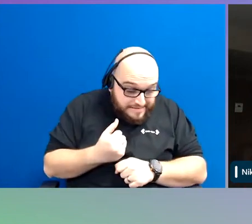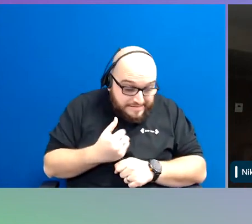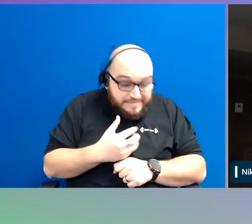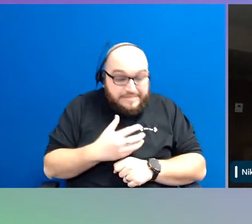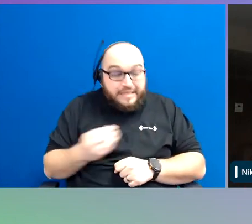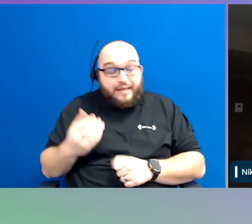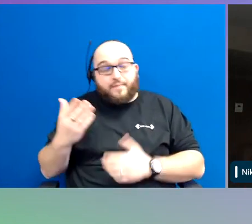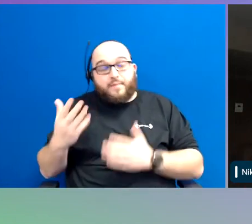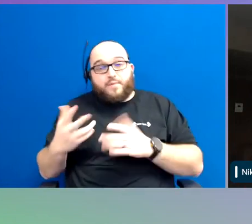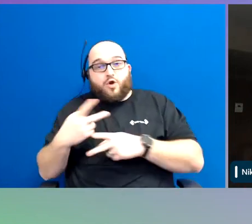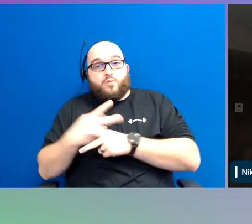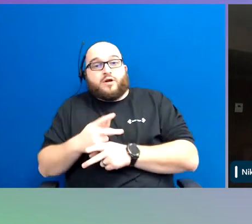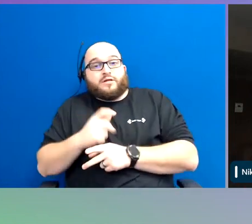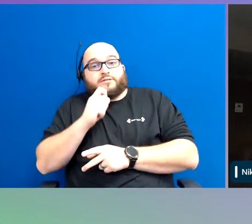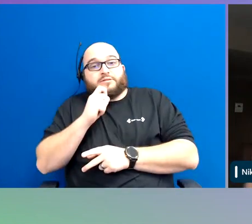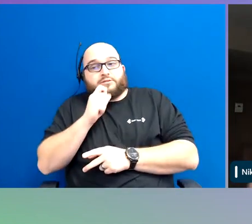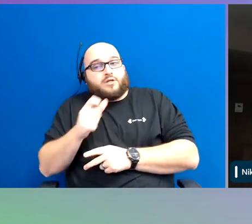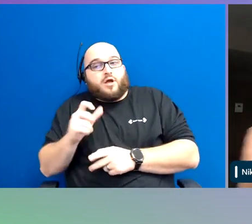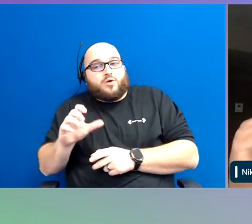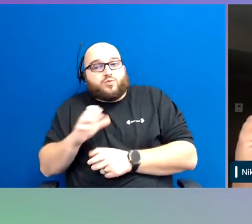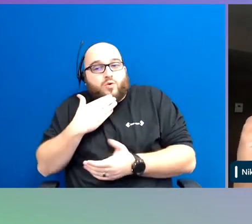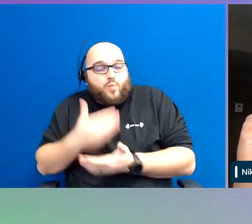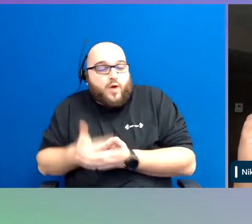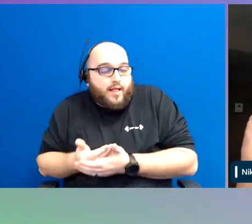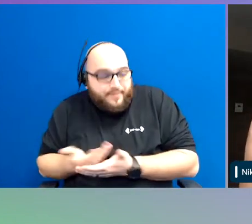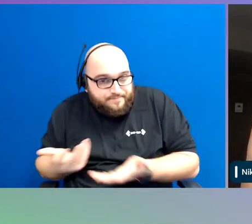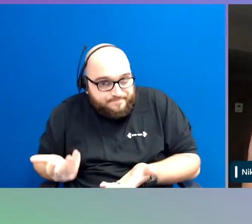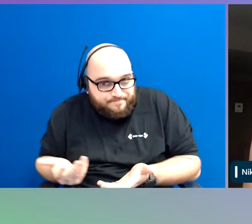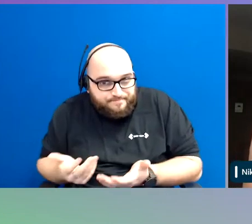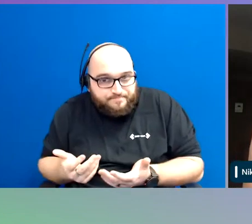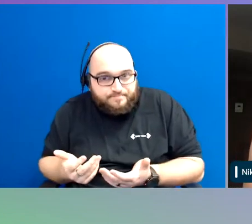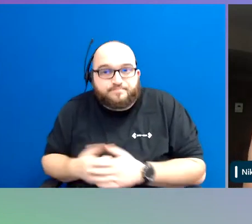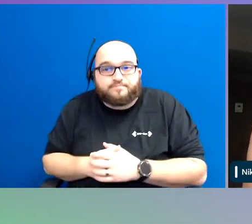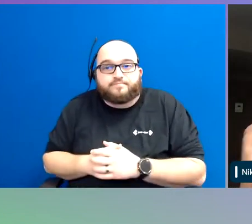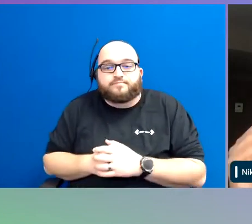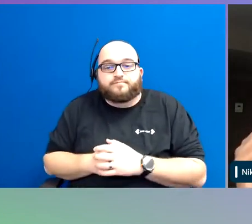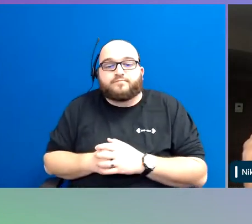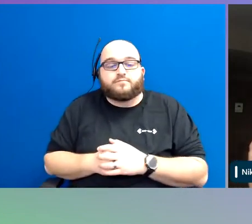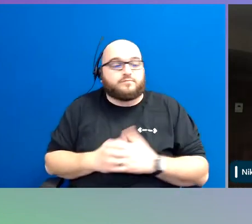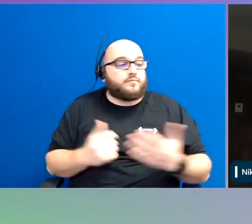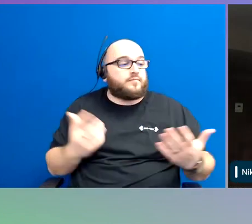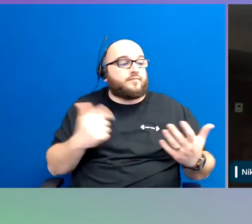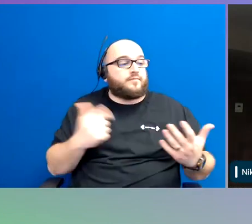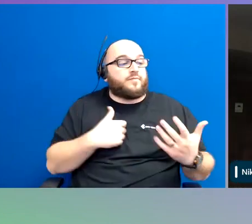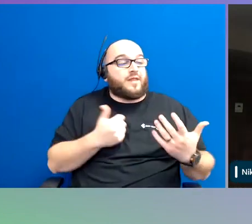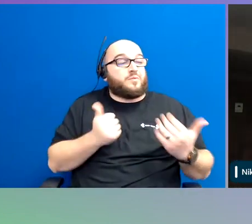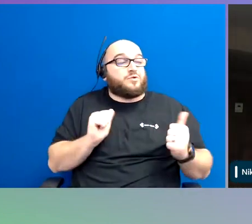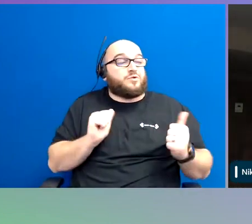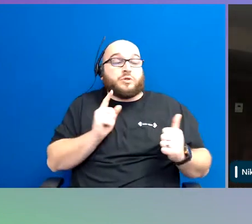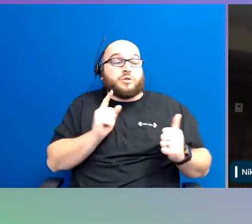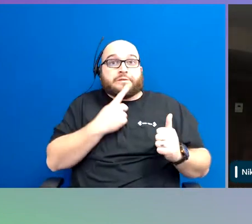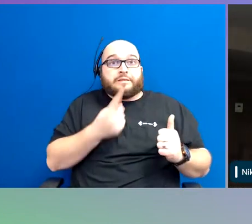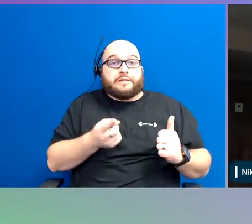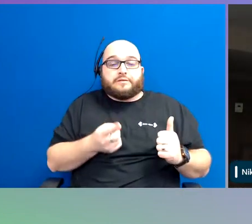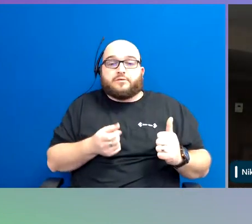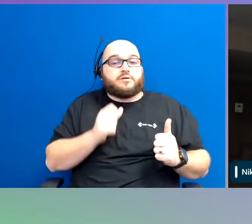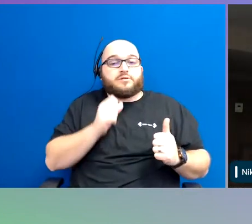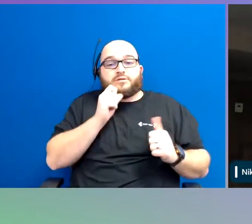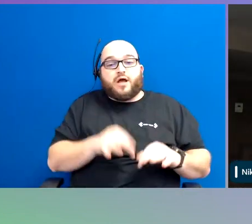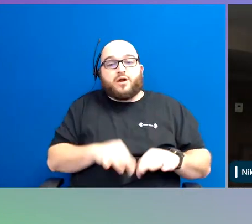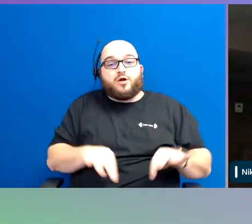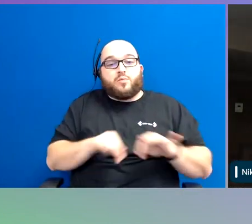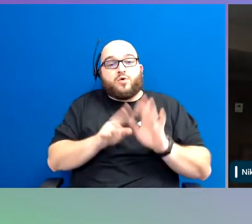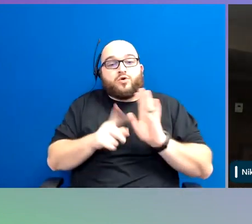and maybe products that are not doing so well. So having, I guess what I'm trying to say is it's not important to show